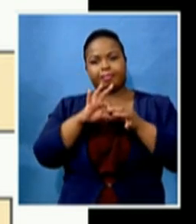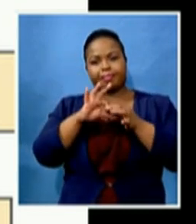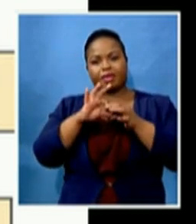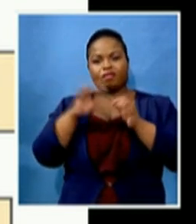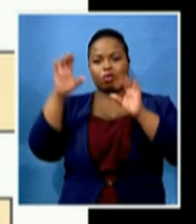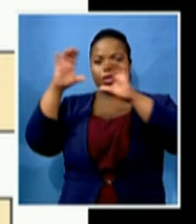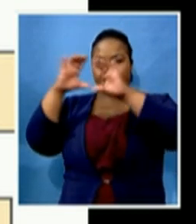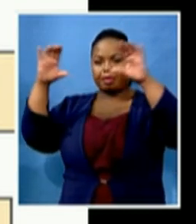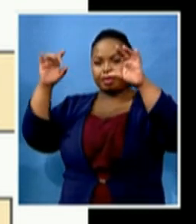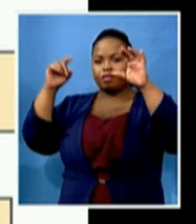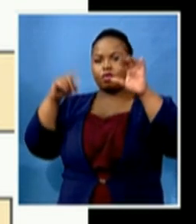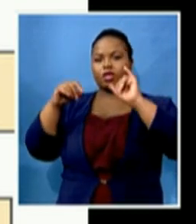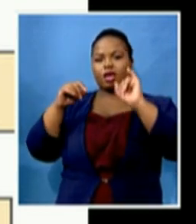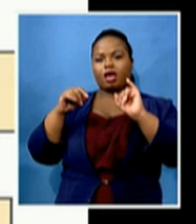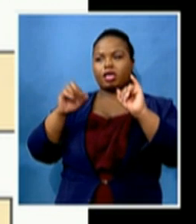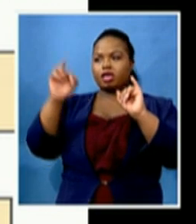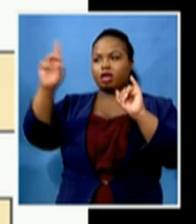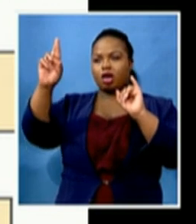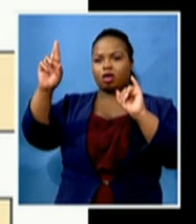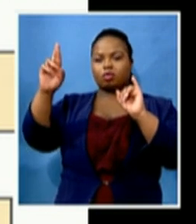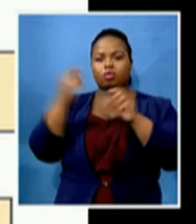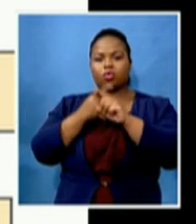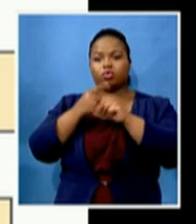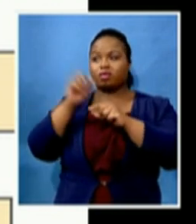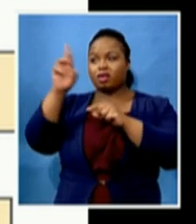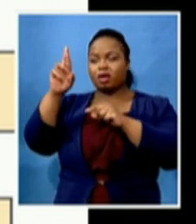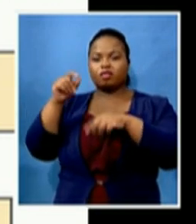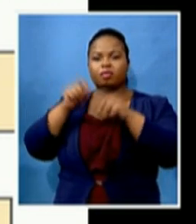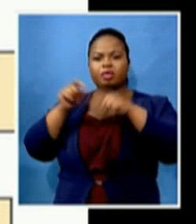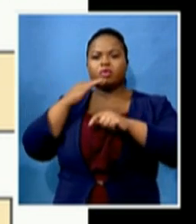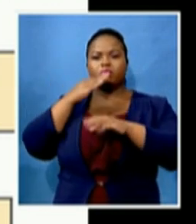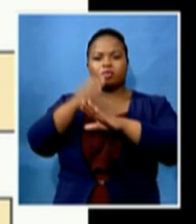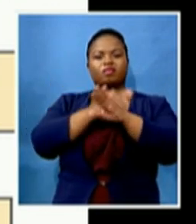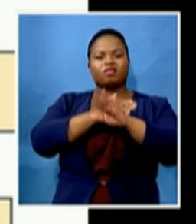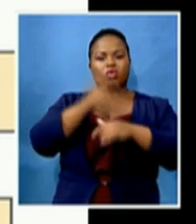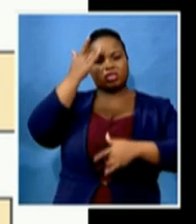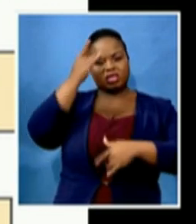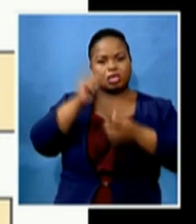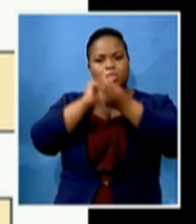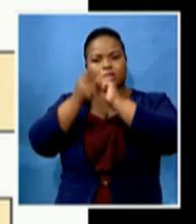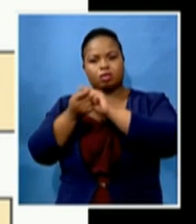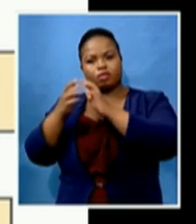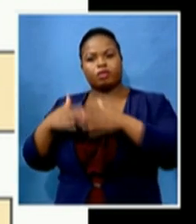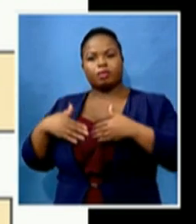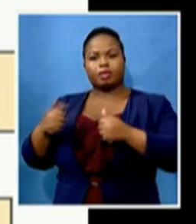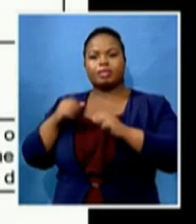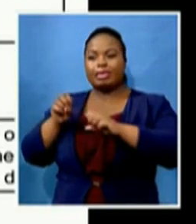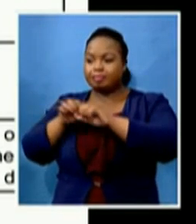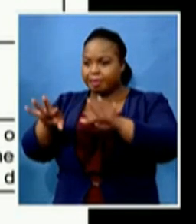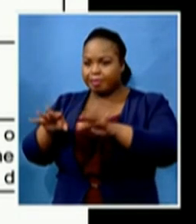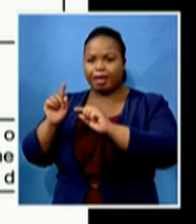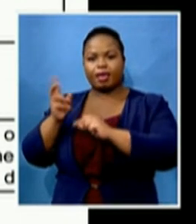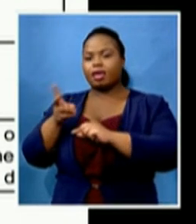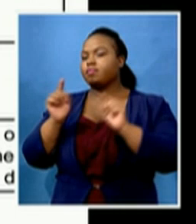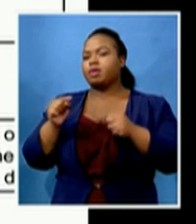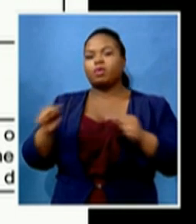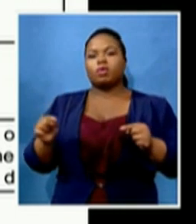order to explain and predict what happens in terms of what we see, where herd immunity is very important.